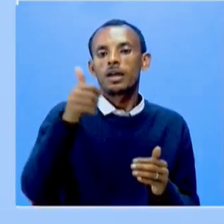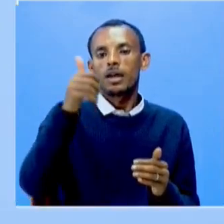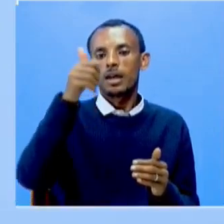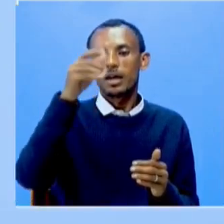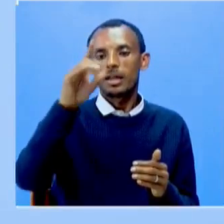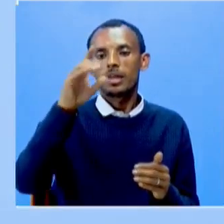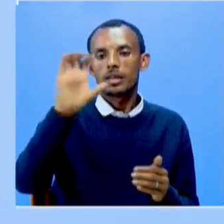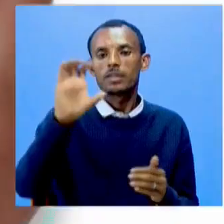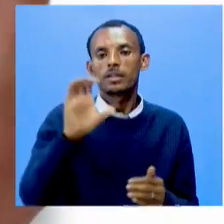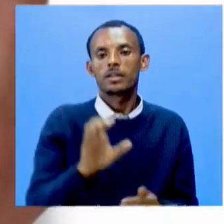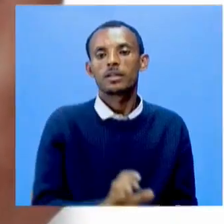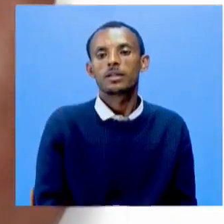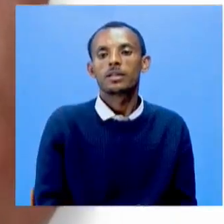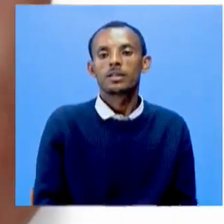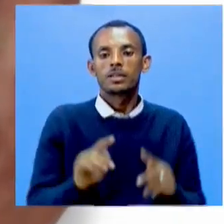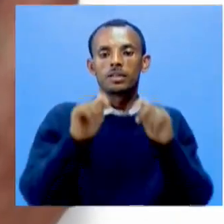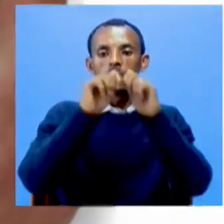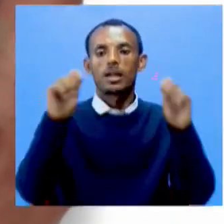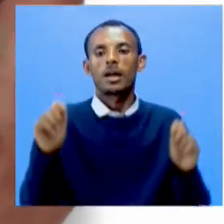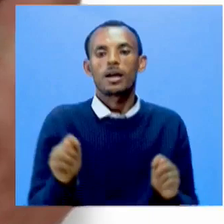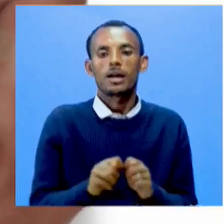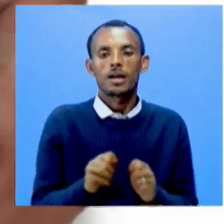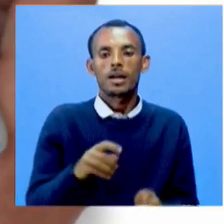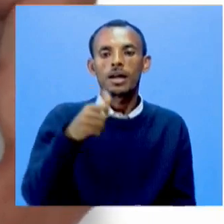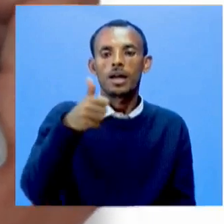ADC. Triangle